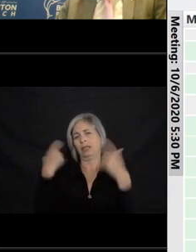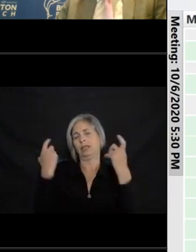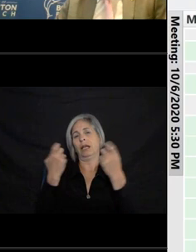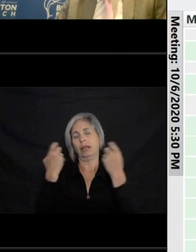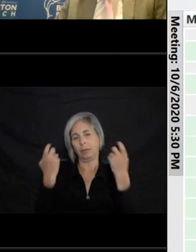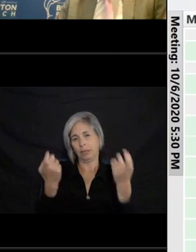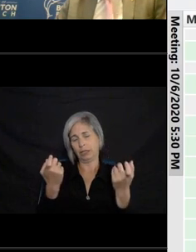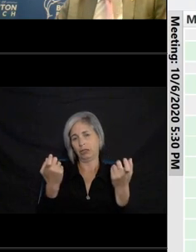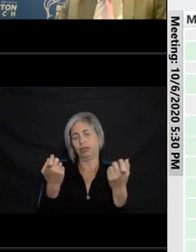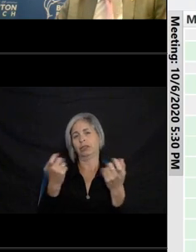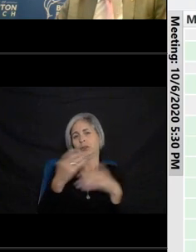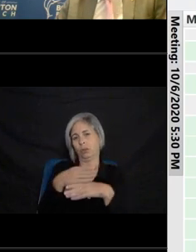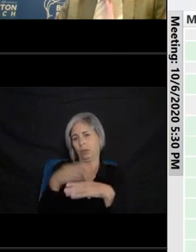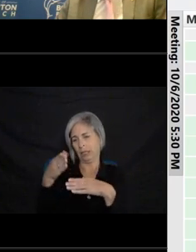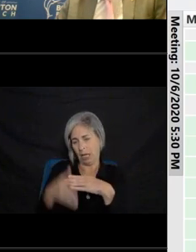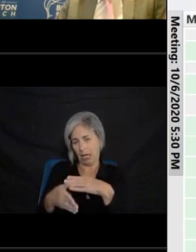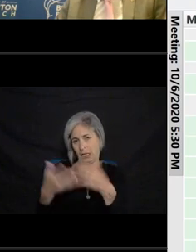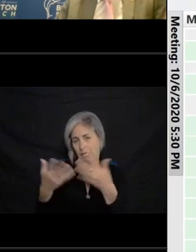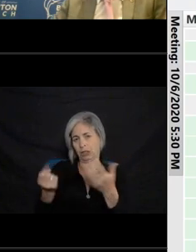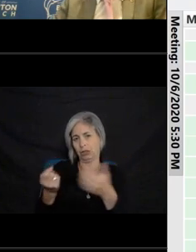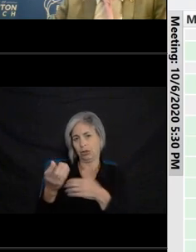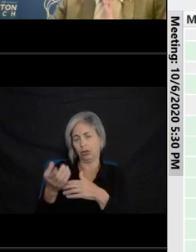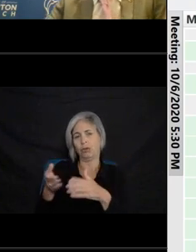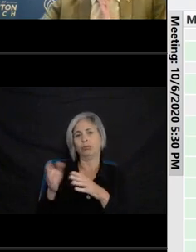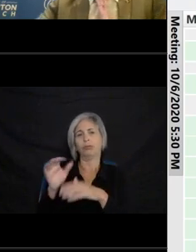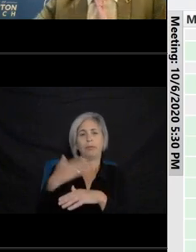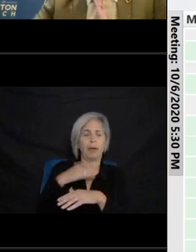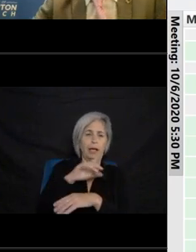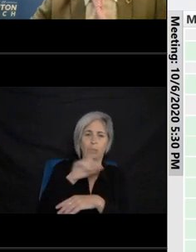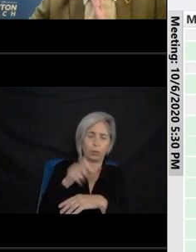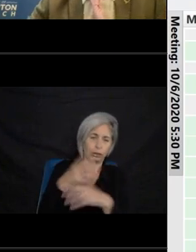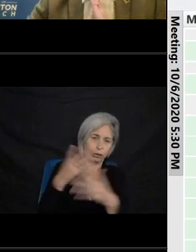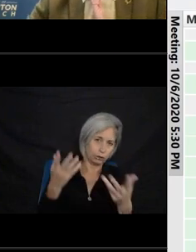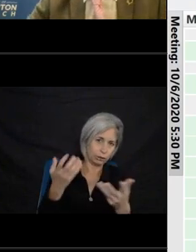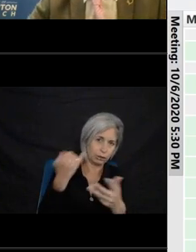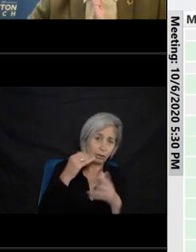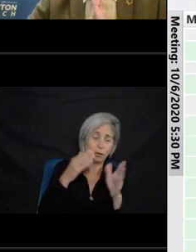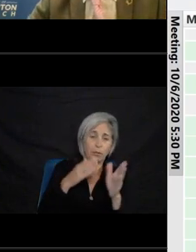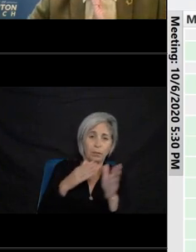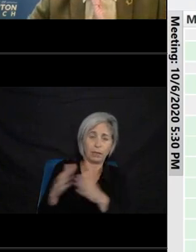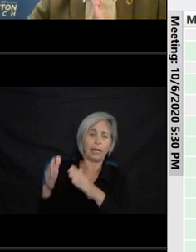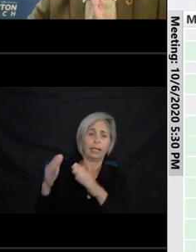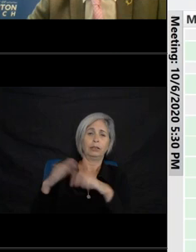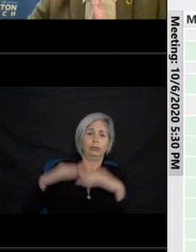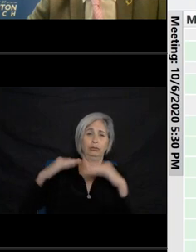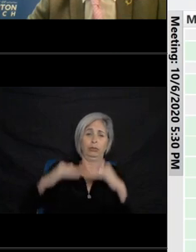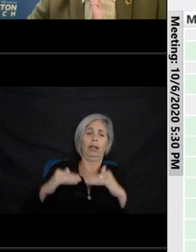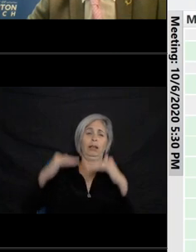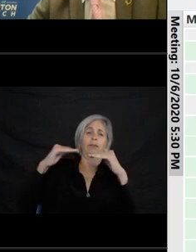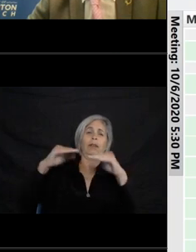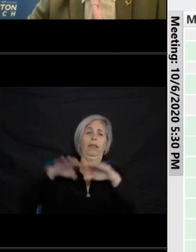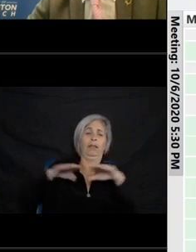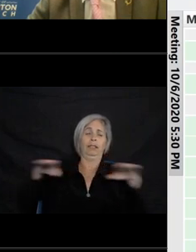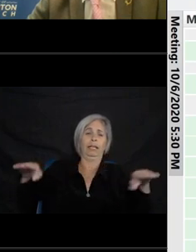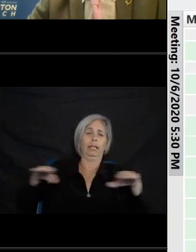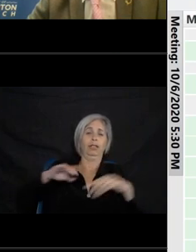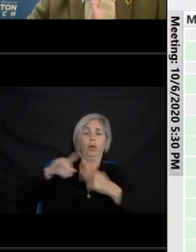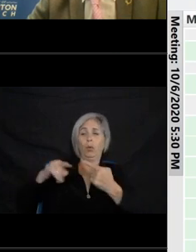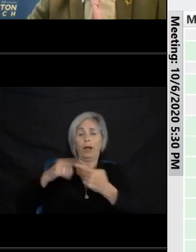the Juneteenth weekend. So yeah, that's just my question. Is there a plan to elevate the stage? When, and if so, can